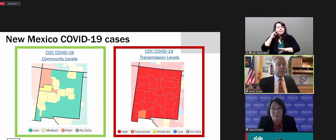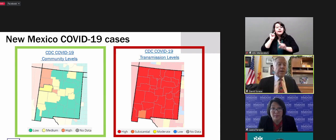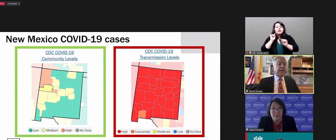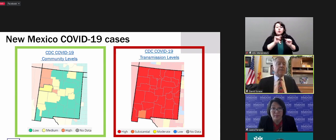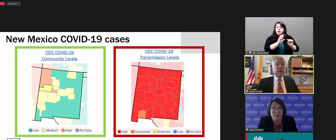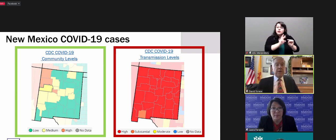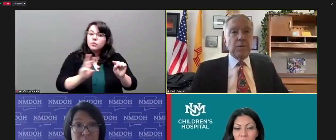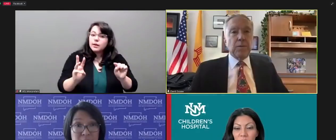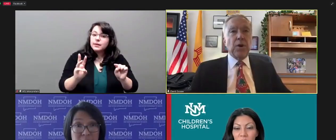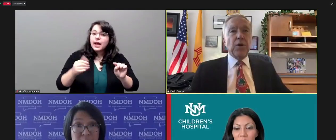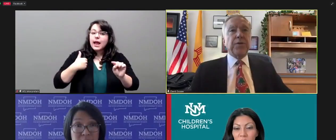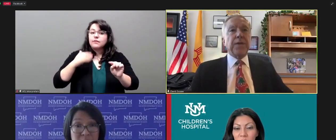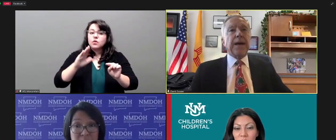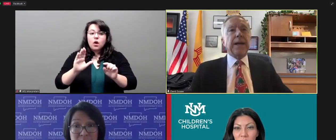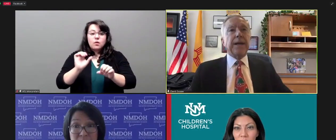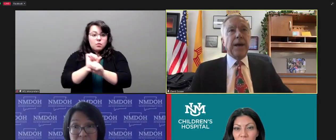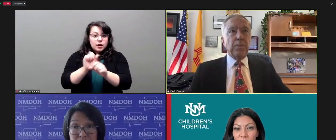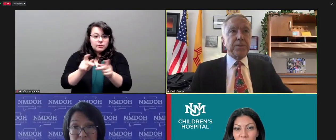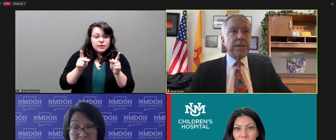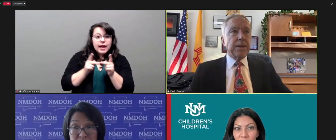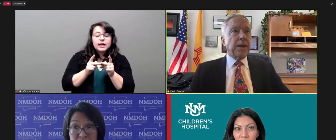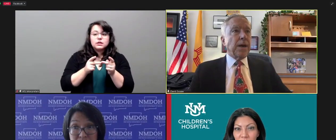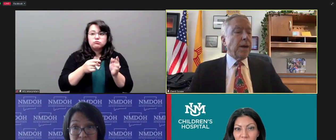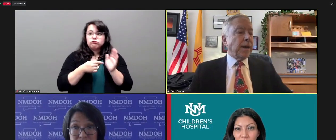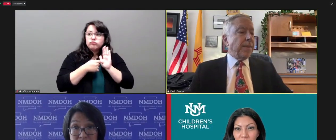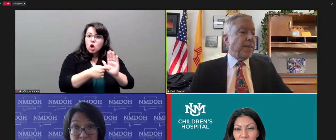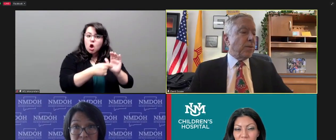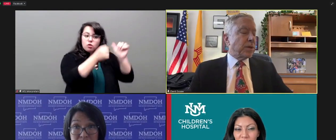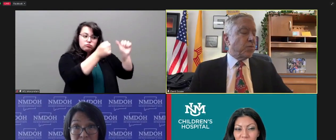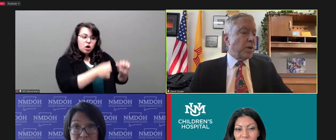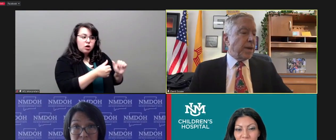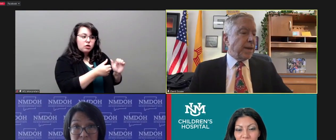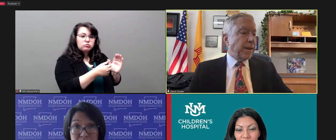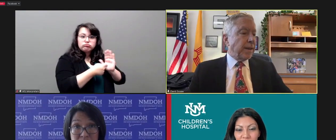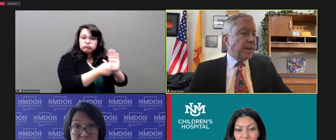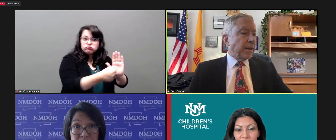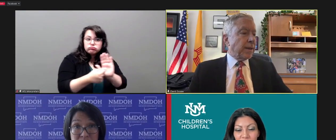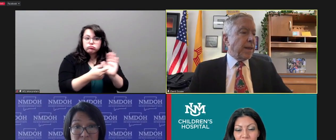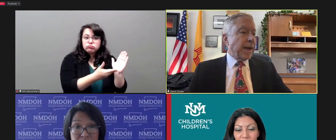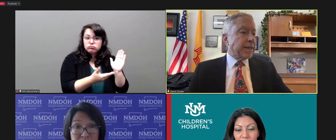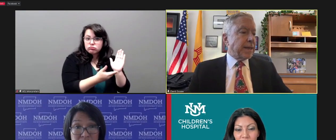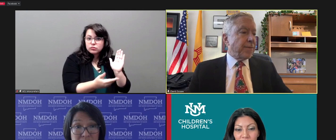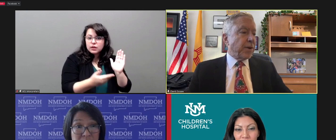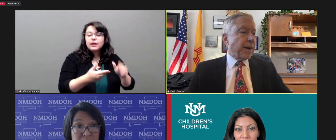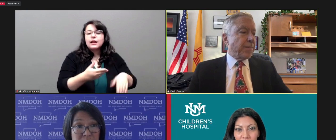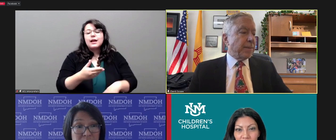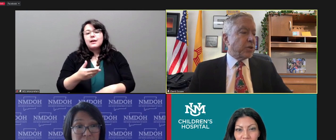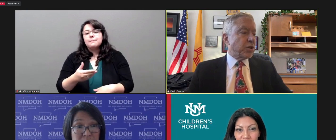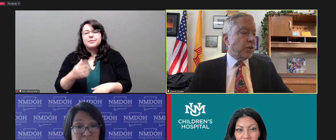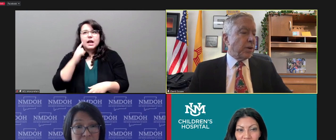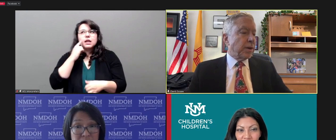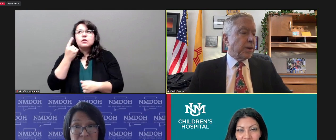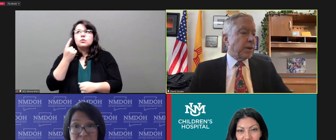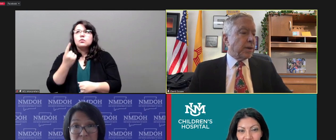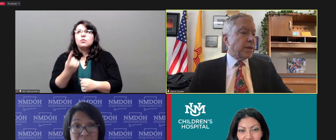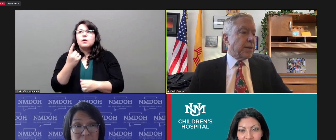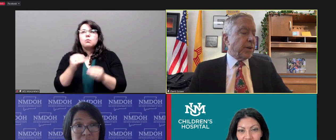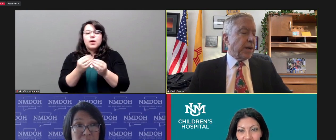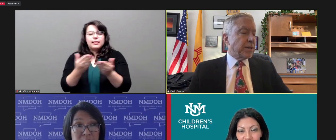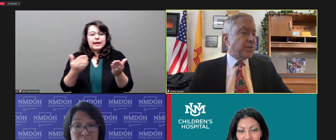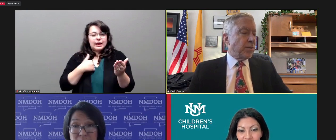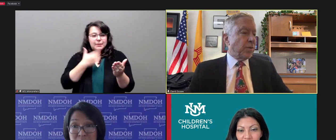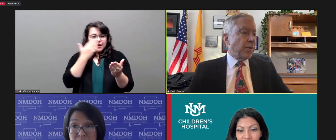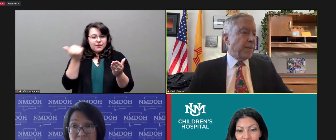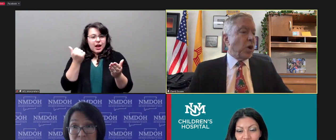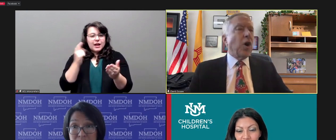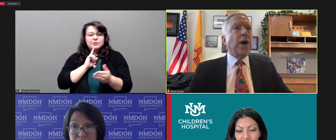your workplace promote that helps. And then there was one last thing I forgot, but I'm sure someone